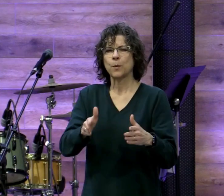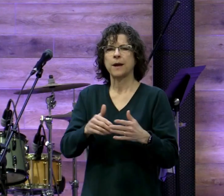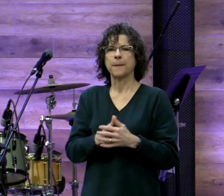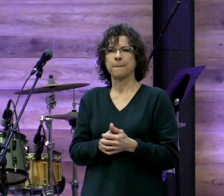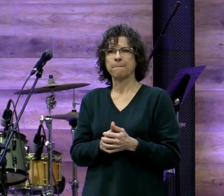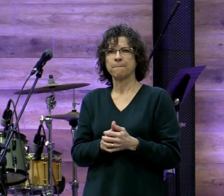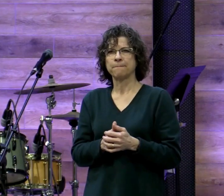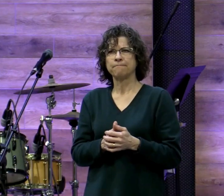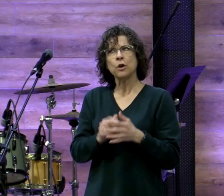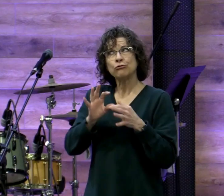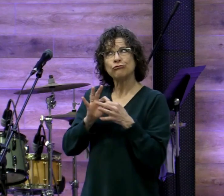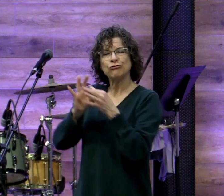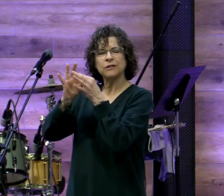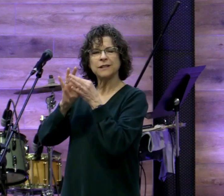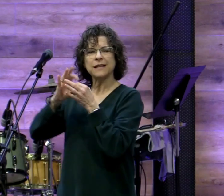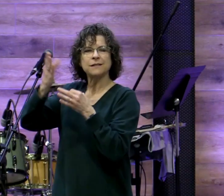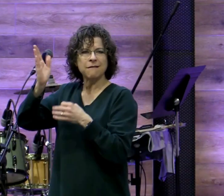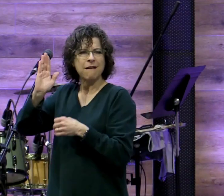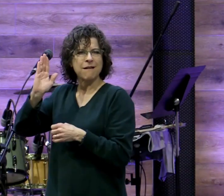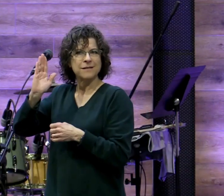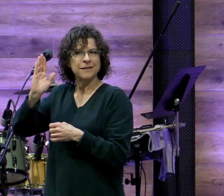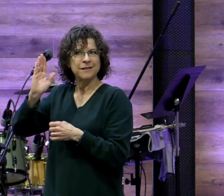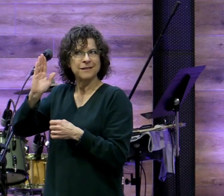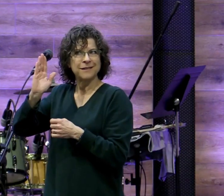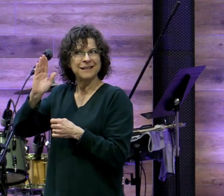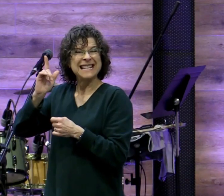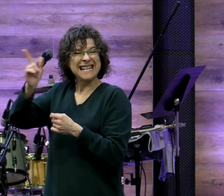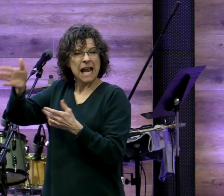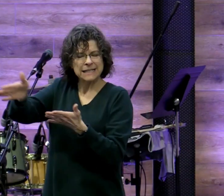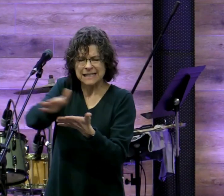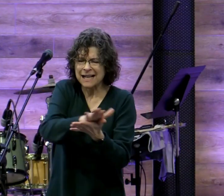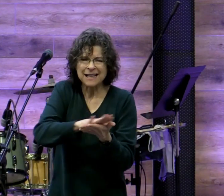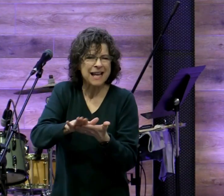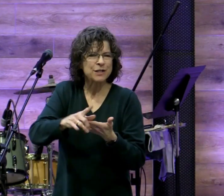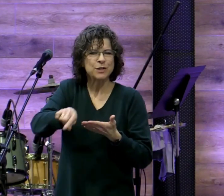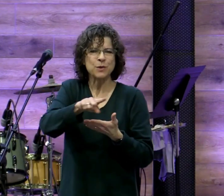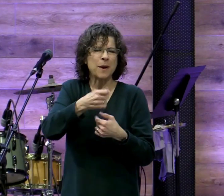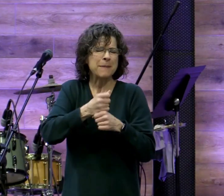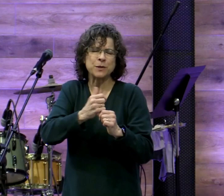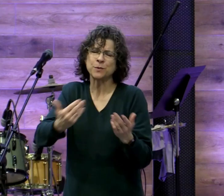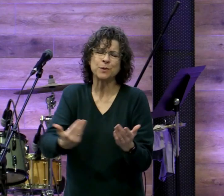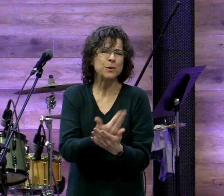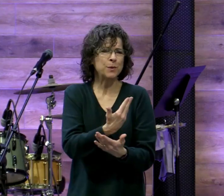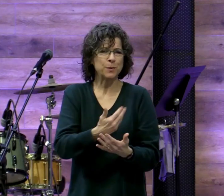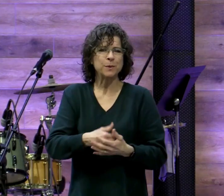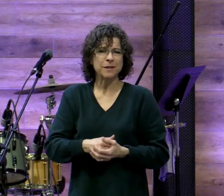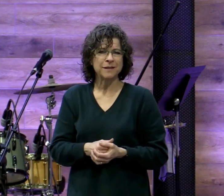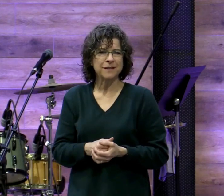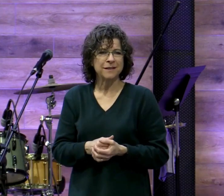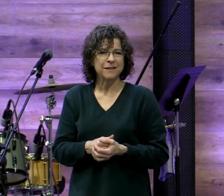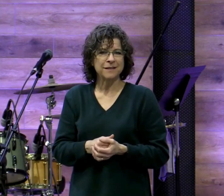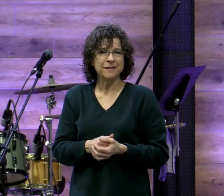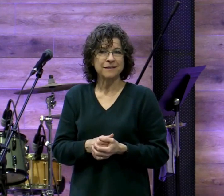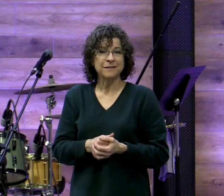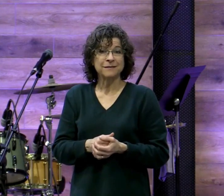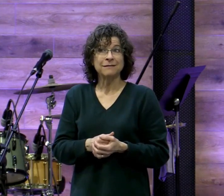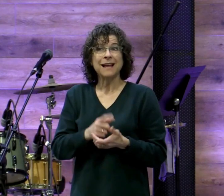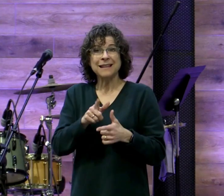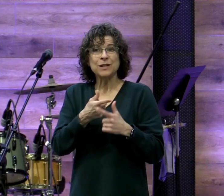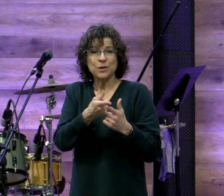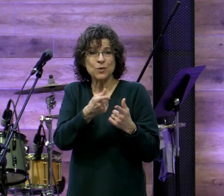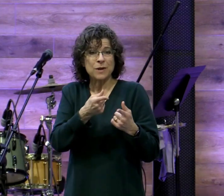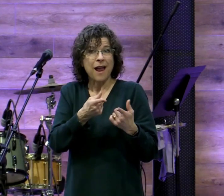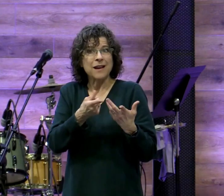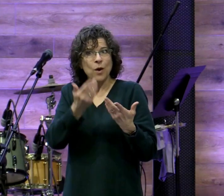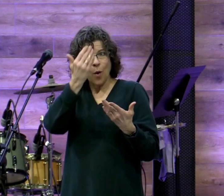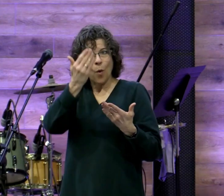and relate to God as if he has cleansed you and washed you and made you new, and relate to yourself that you are